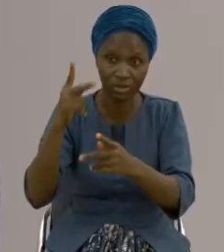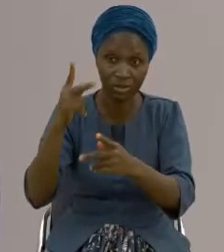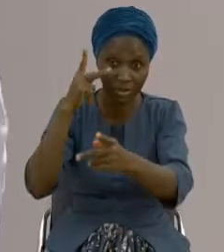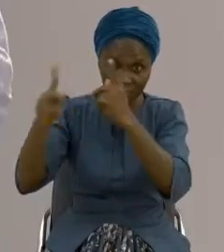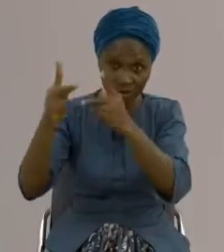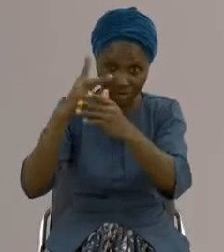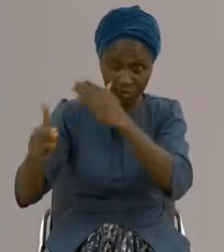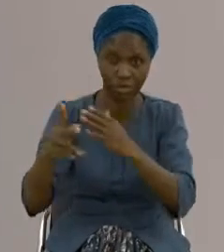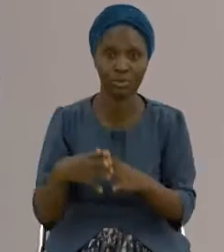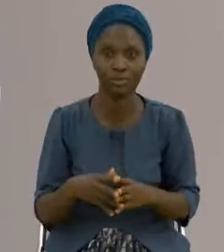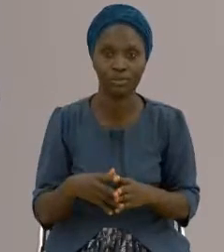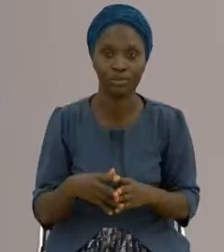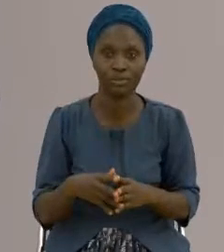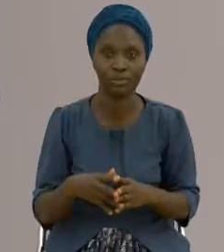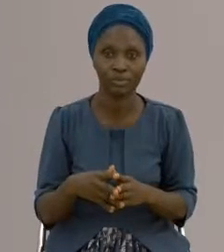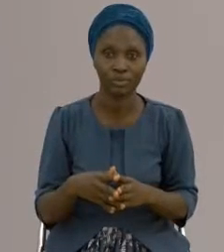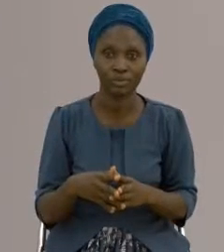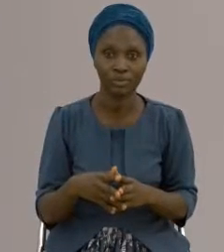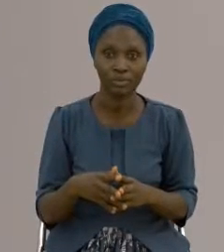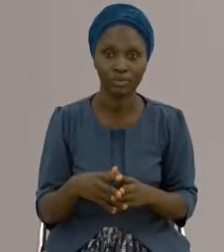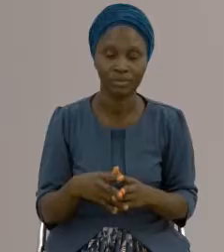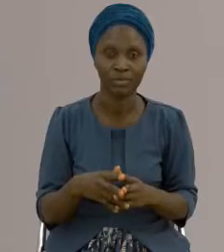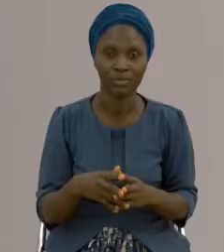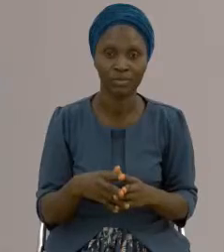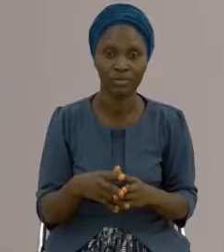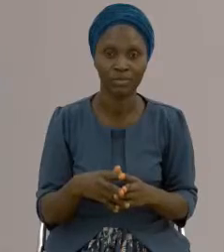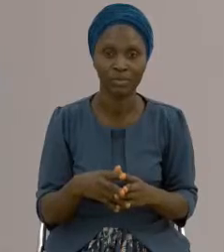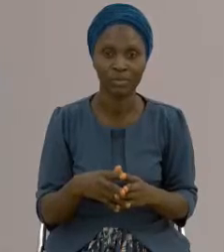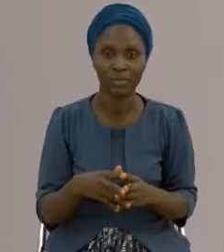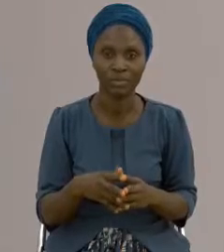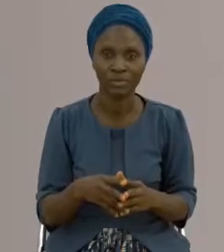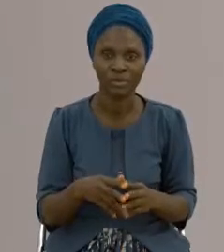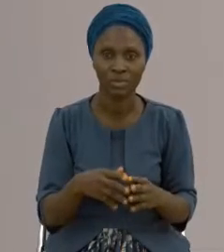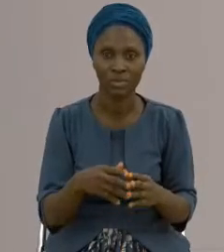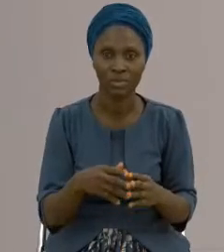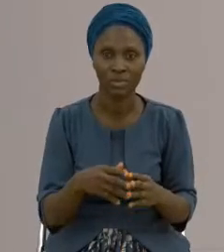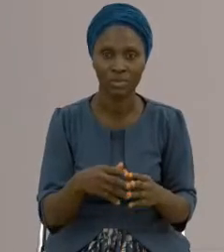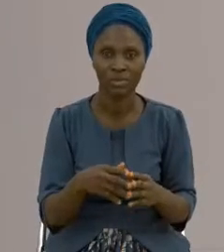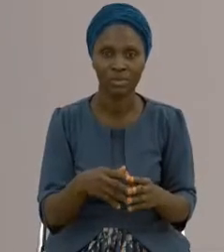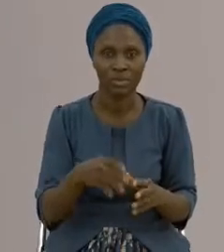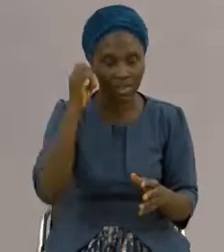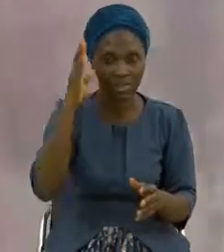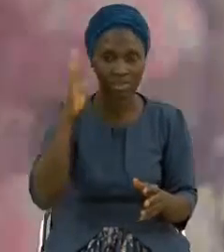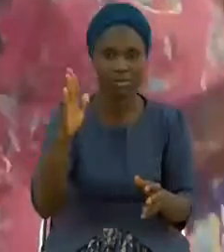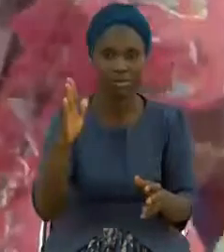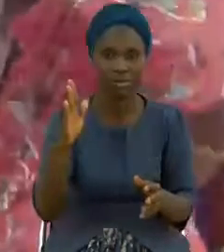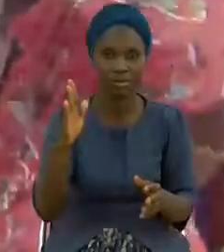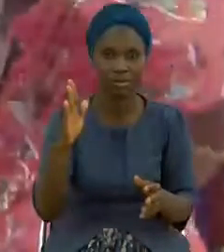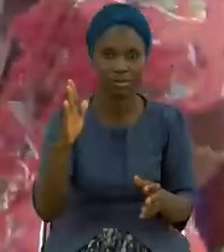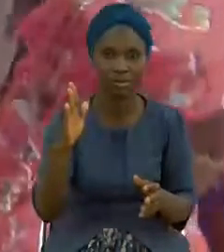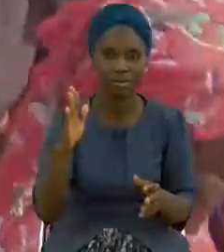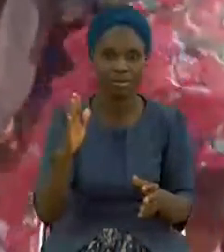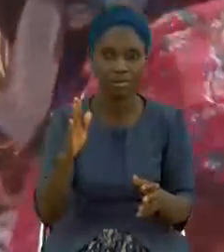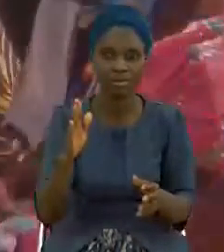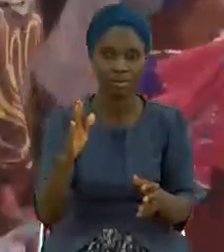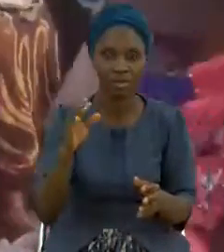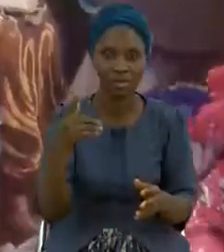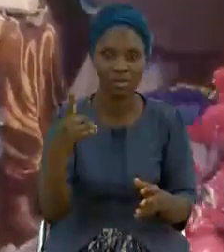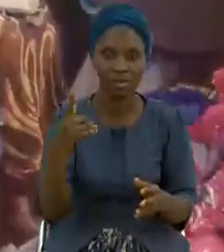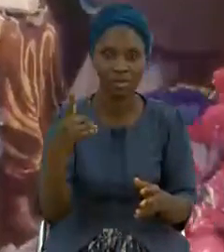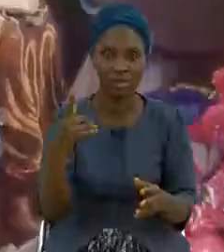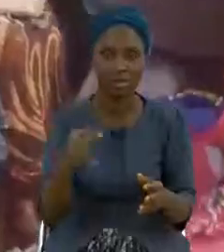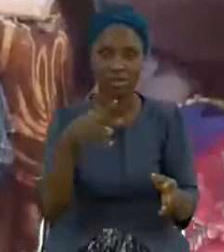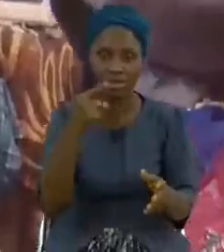back. The world is bad. The community is bad. That place is